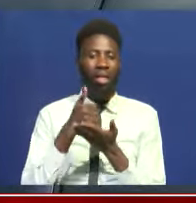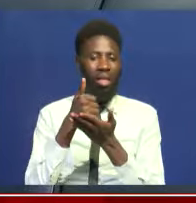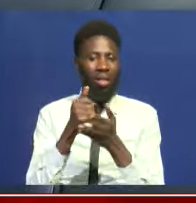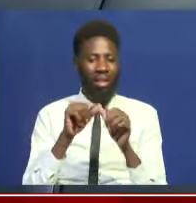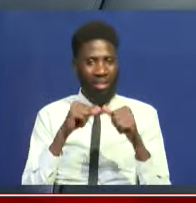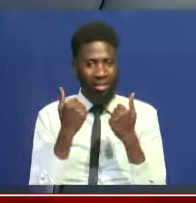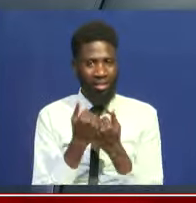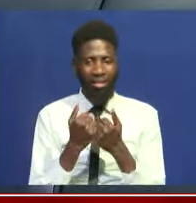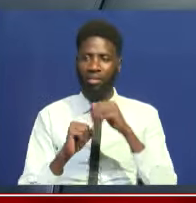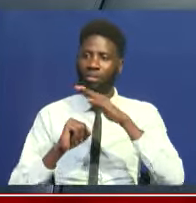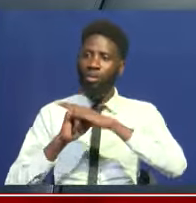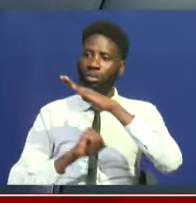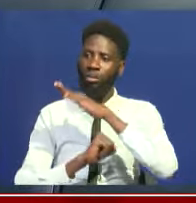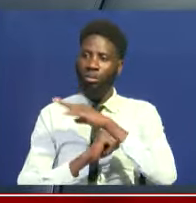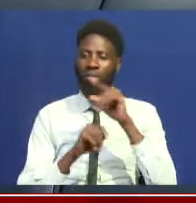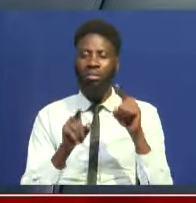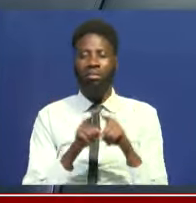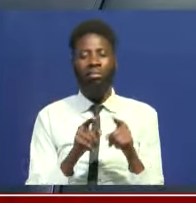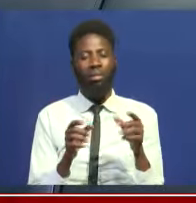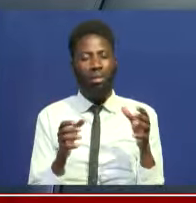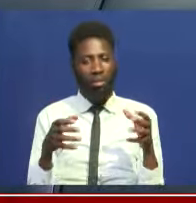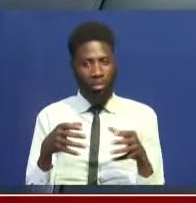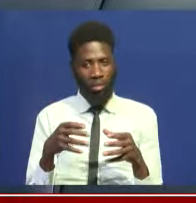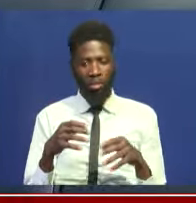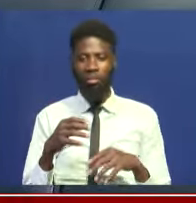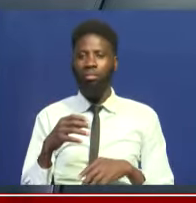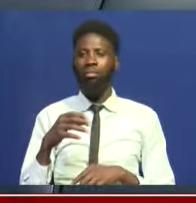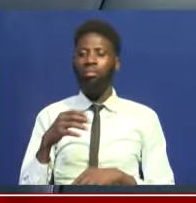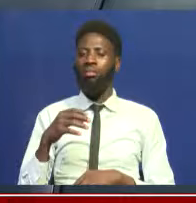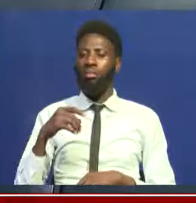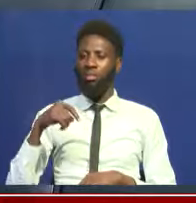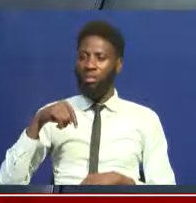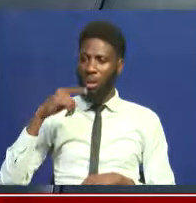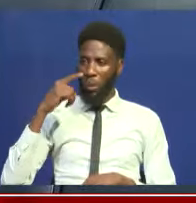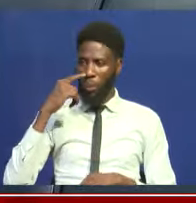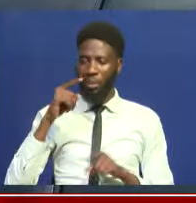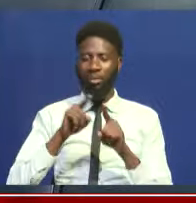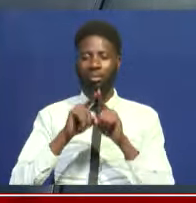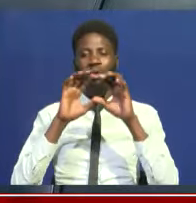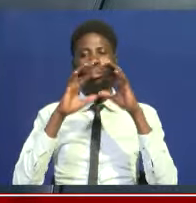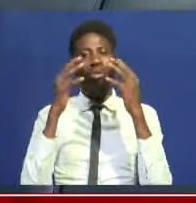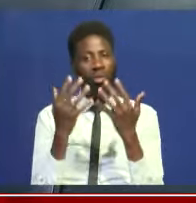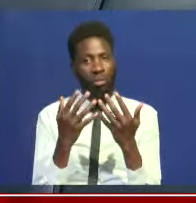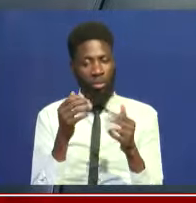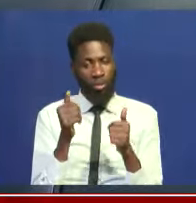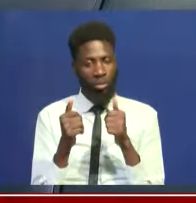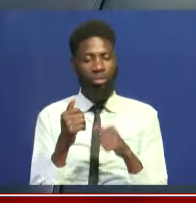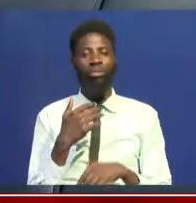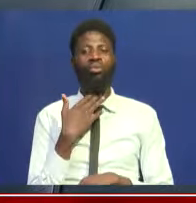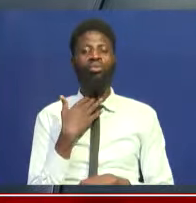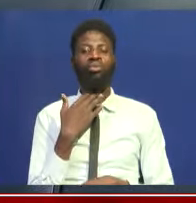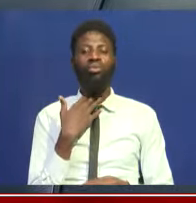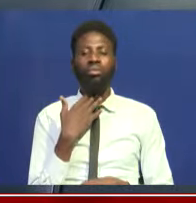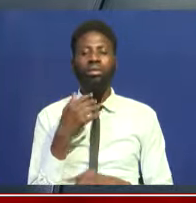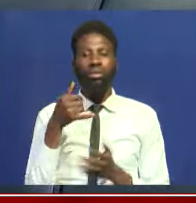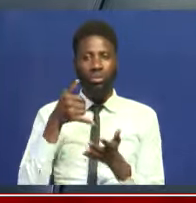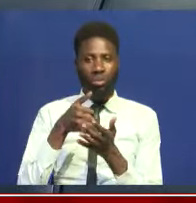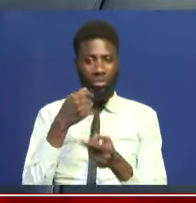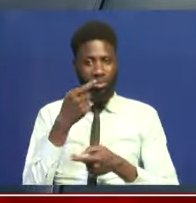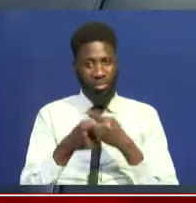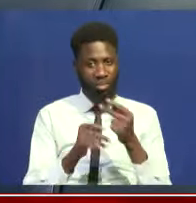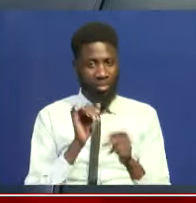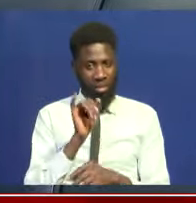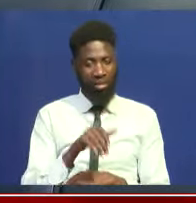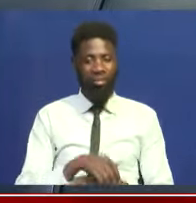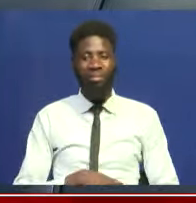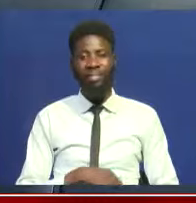and even companies, homegrown and global, who want to be a part of this journey. Mm-hmm. It's a journey that